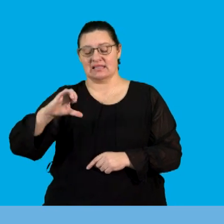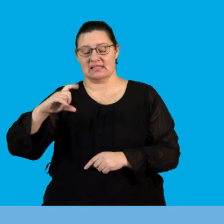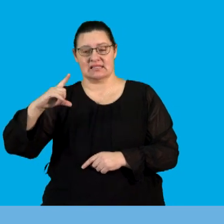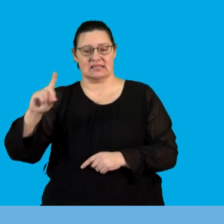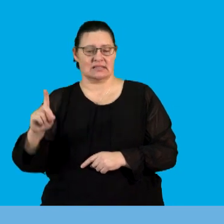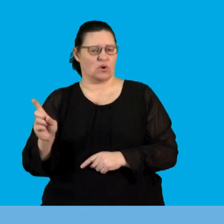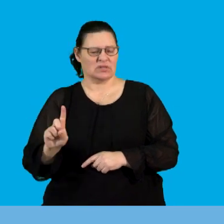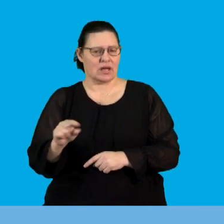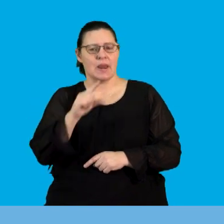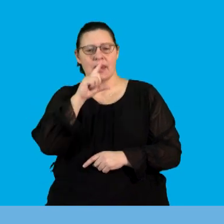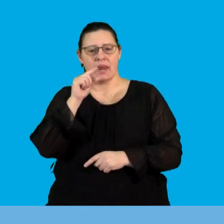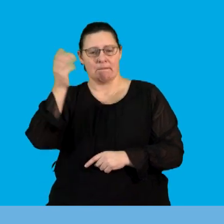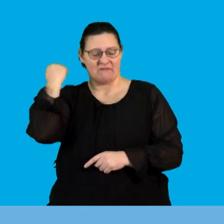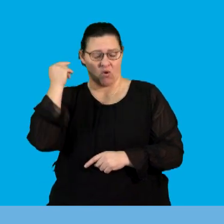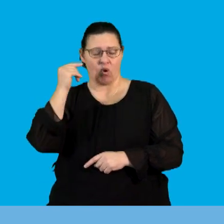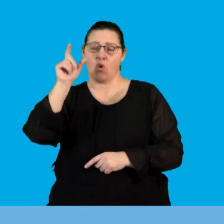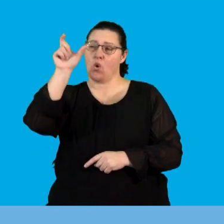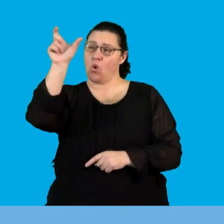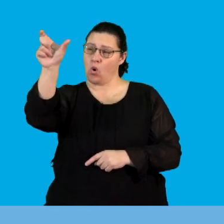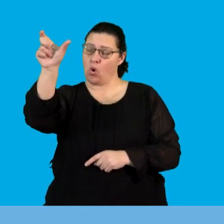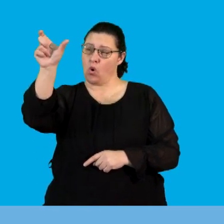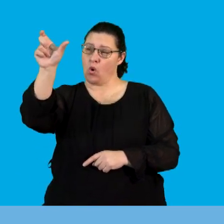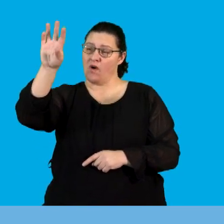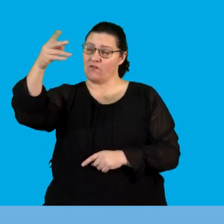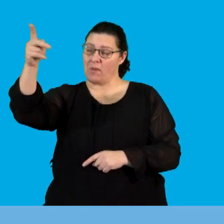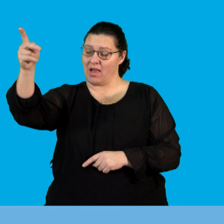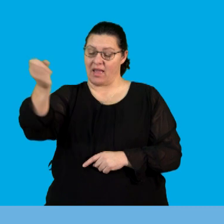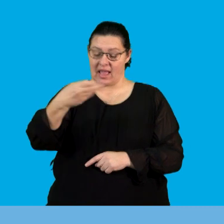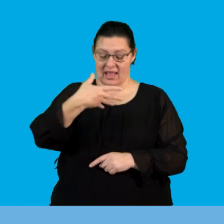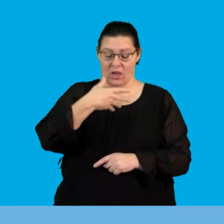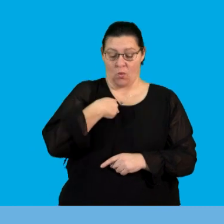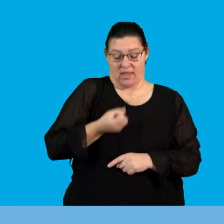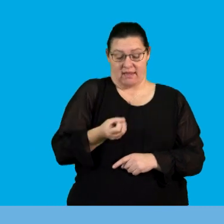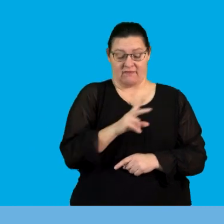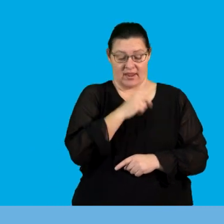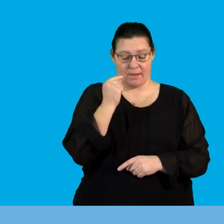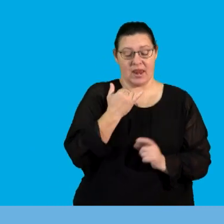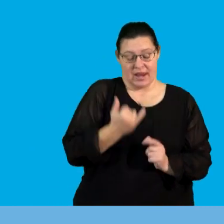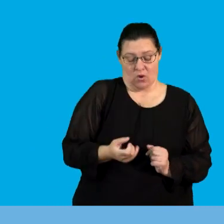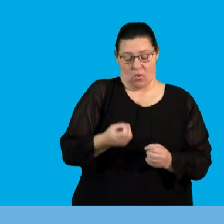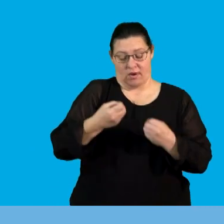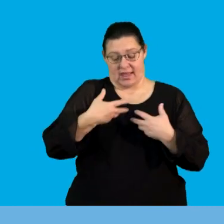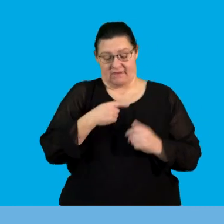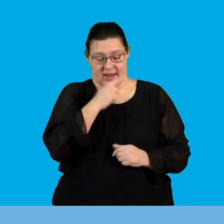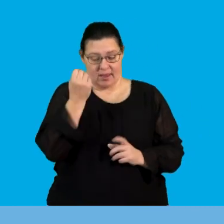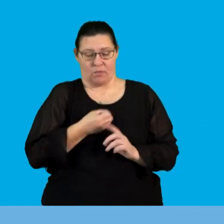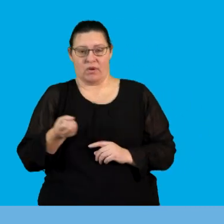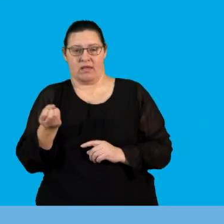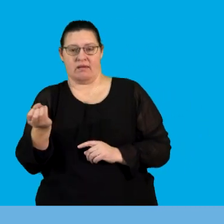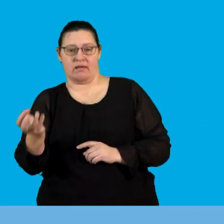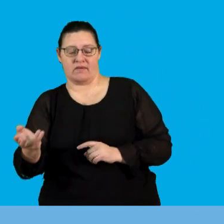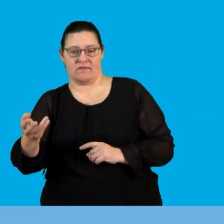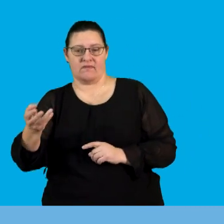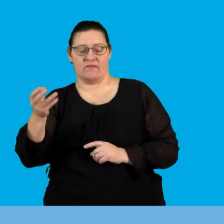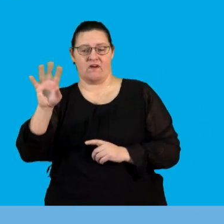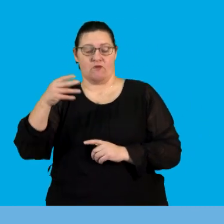formula and they wanted us to write the name. And now we are given the name and they want us to write the formula of this particular